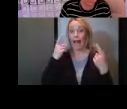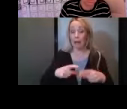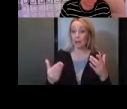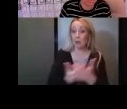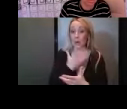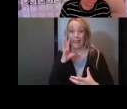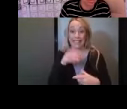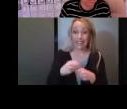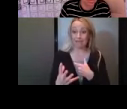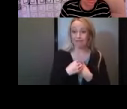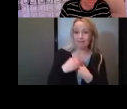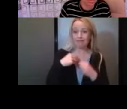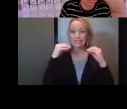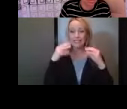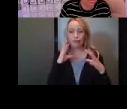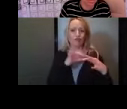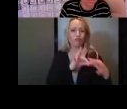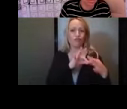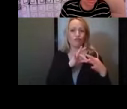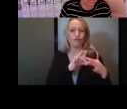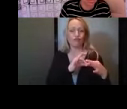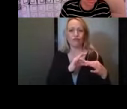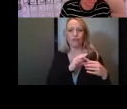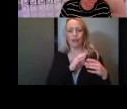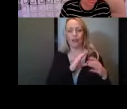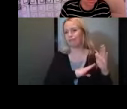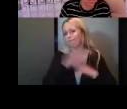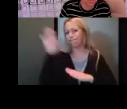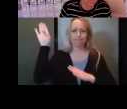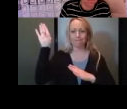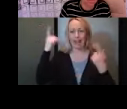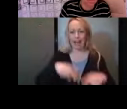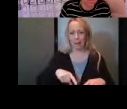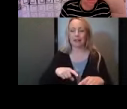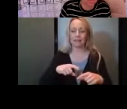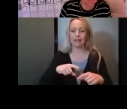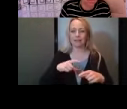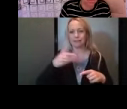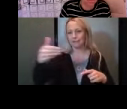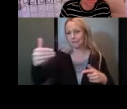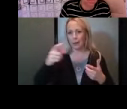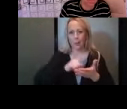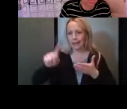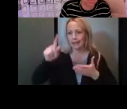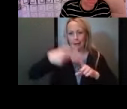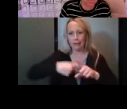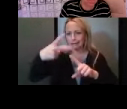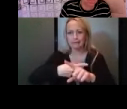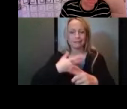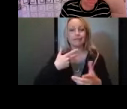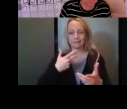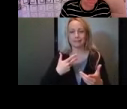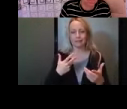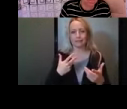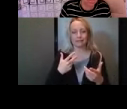curriculum that really connects with them. And we see a rapid change in development over the course of the weeks or months as they enter this